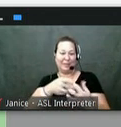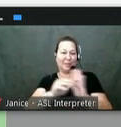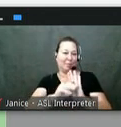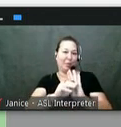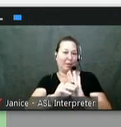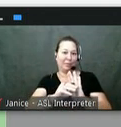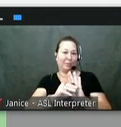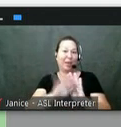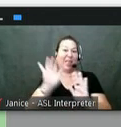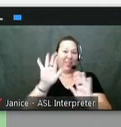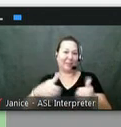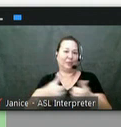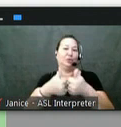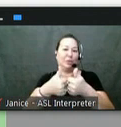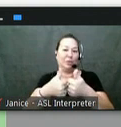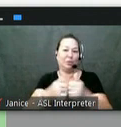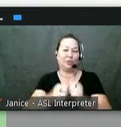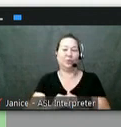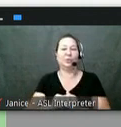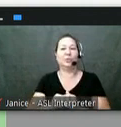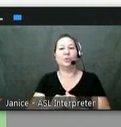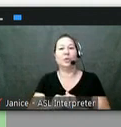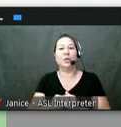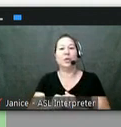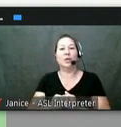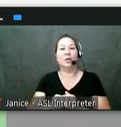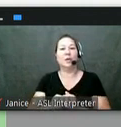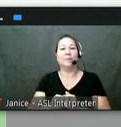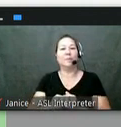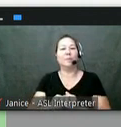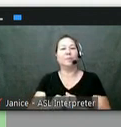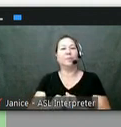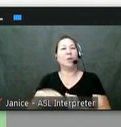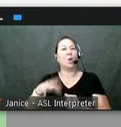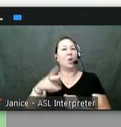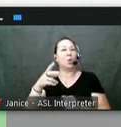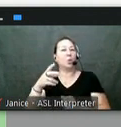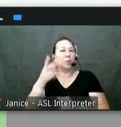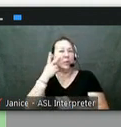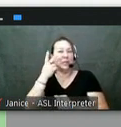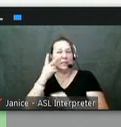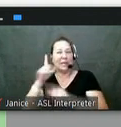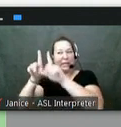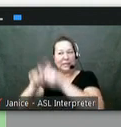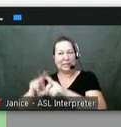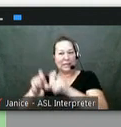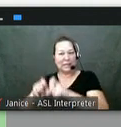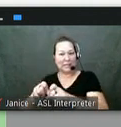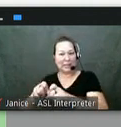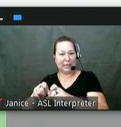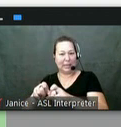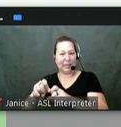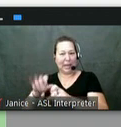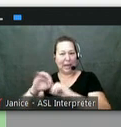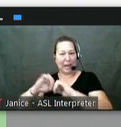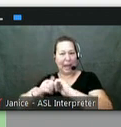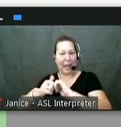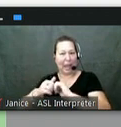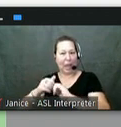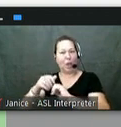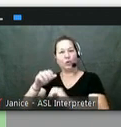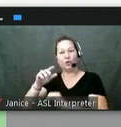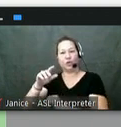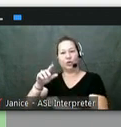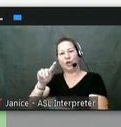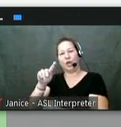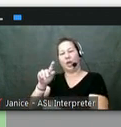that I saw in today's paper was the testing and the tracing. The state had the responsibility to do tracing. They're